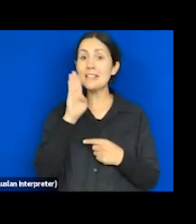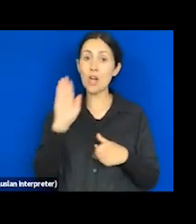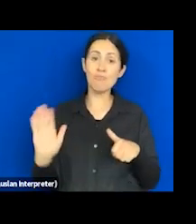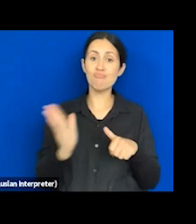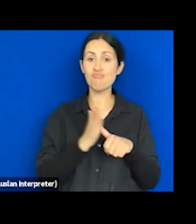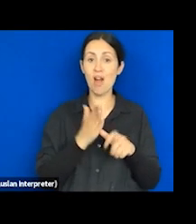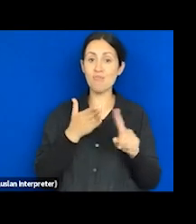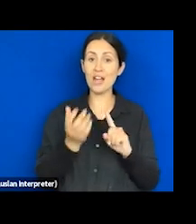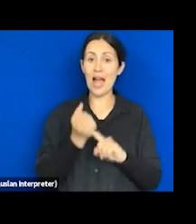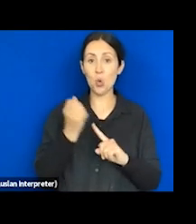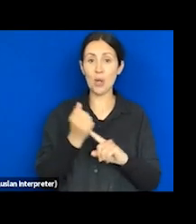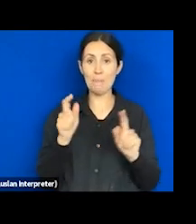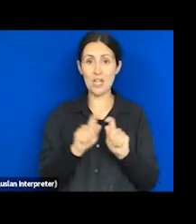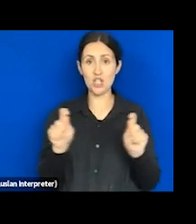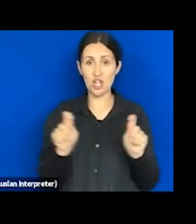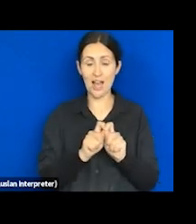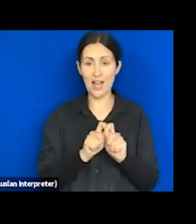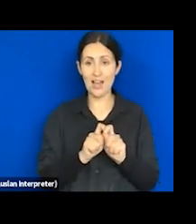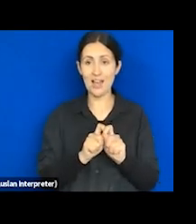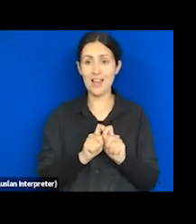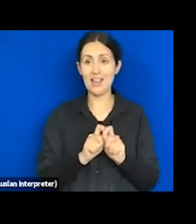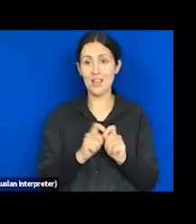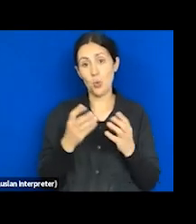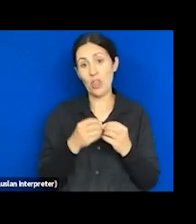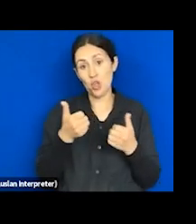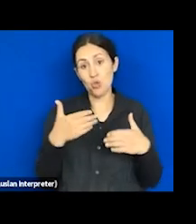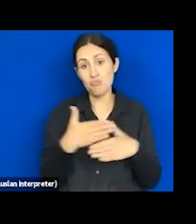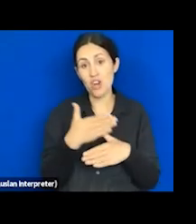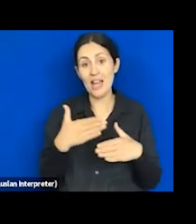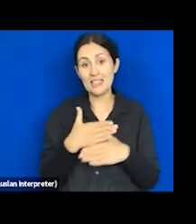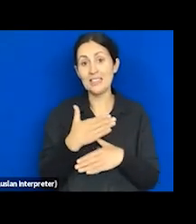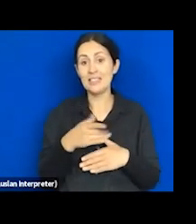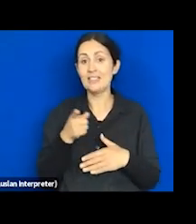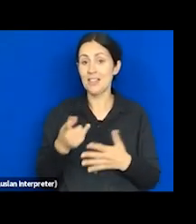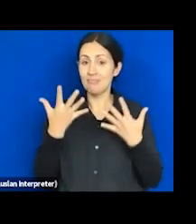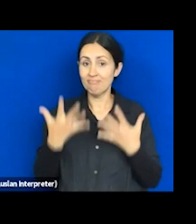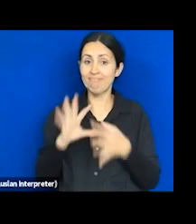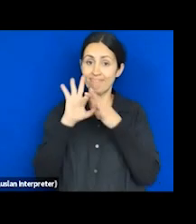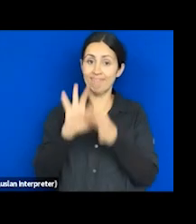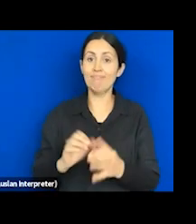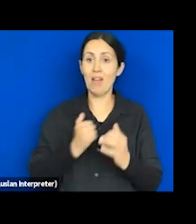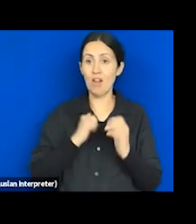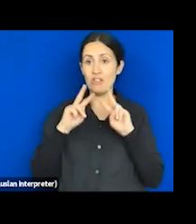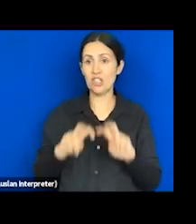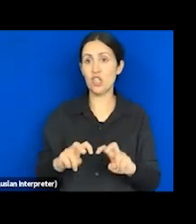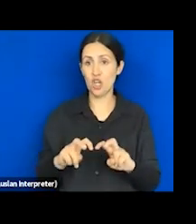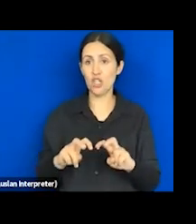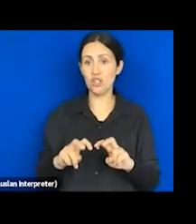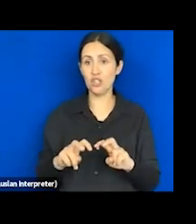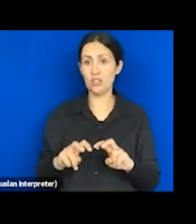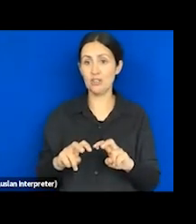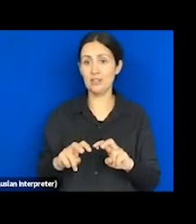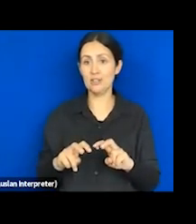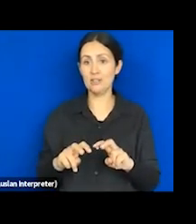measure. So that, in keeping with good practice, dominated the narrative of the paper. Is it the truth?